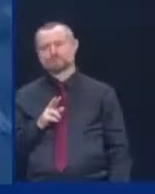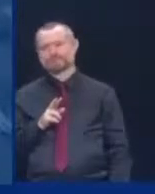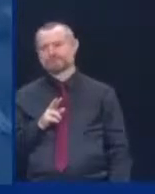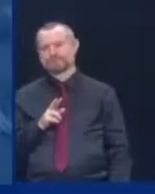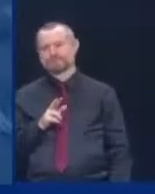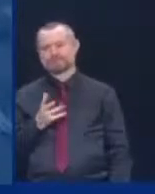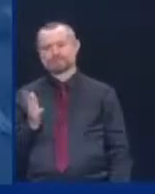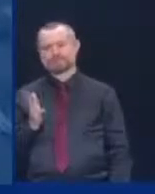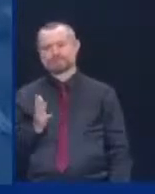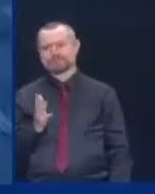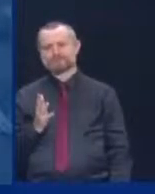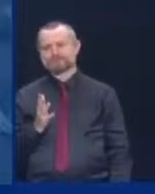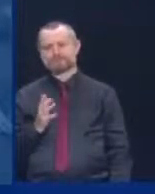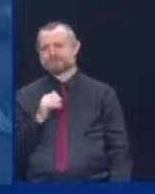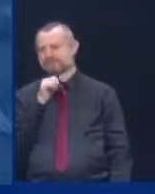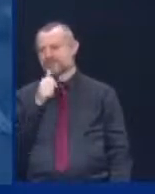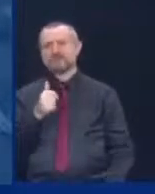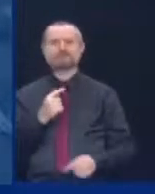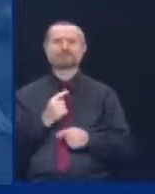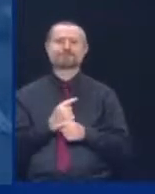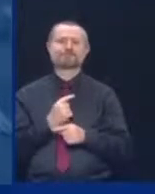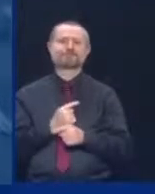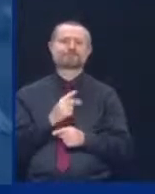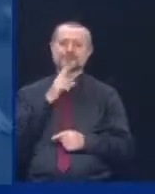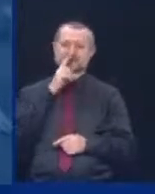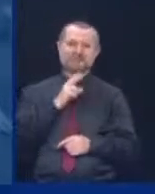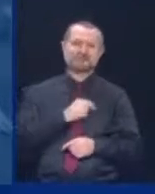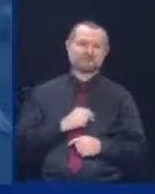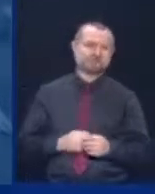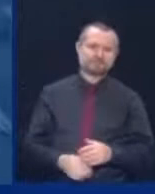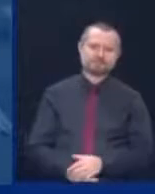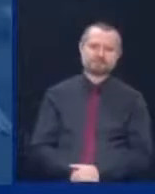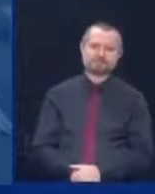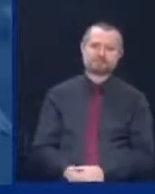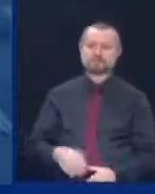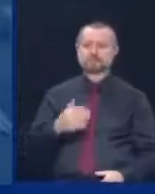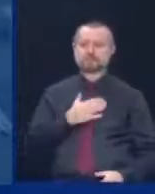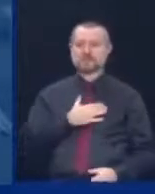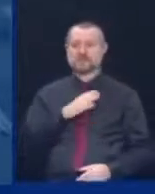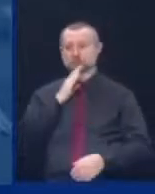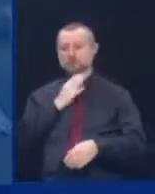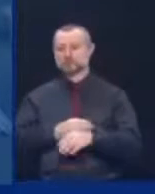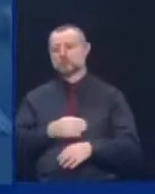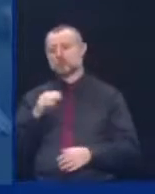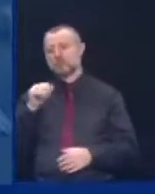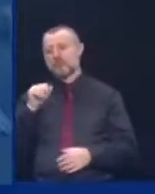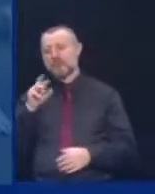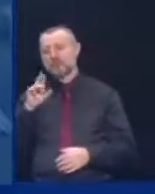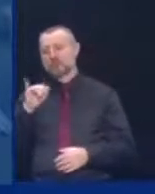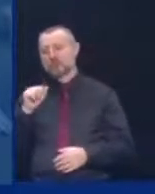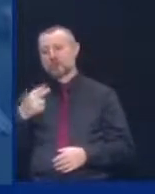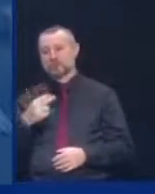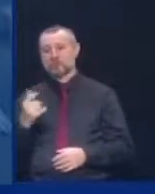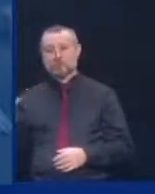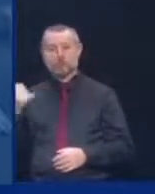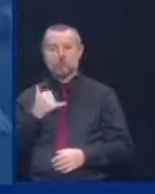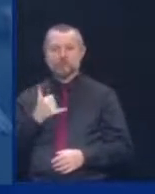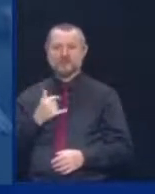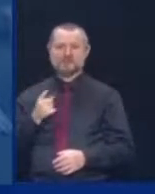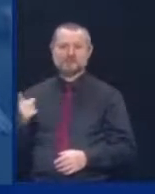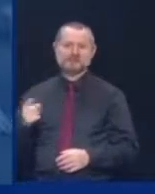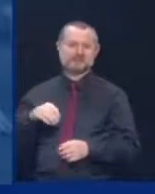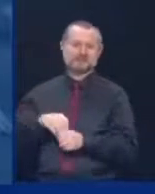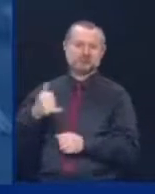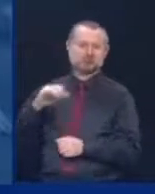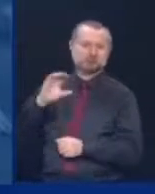This is not a normal Thanksgiving. My daughter Mariah calls. You know Mariah. She's in Chicago.